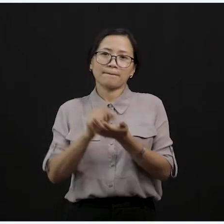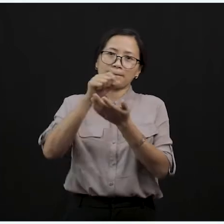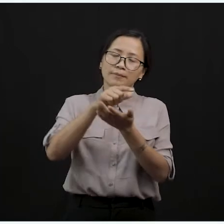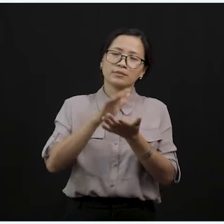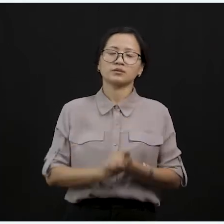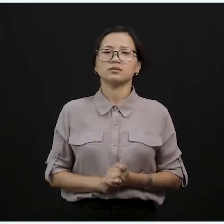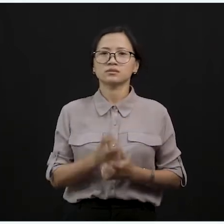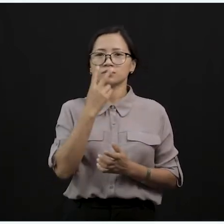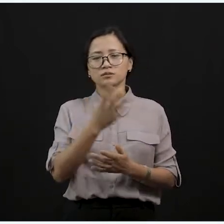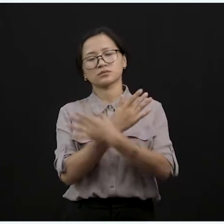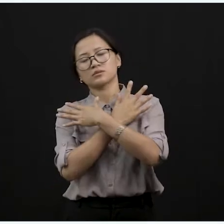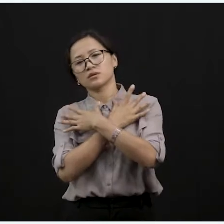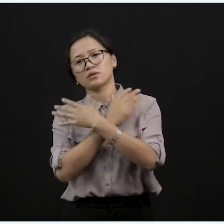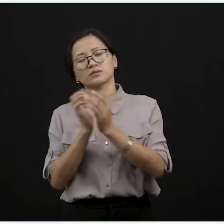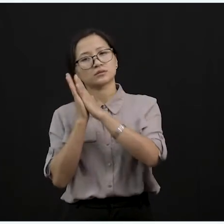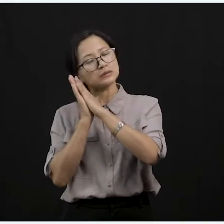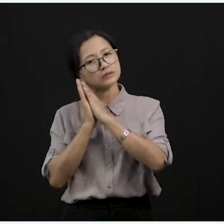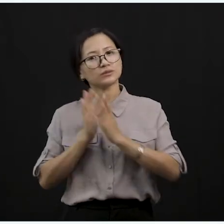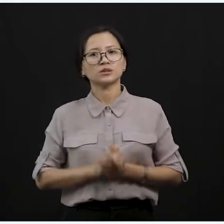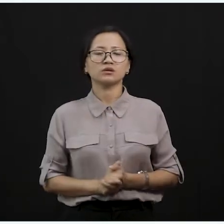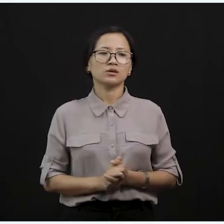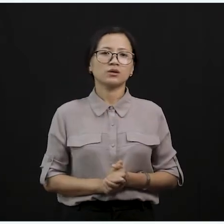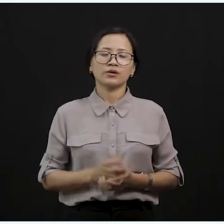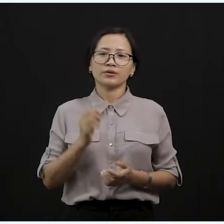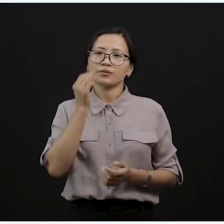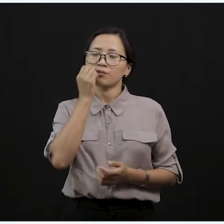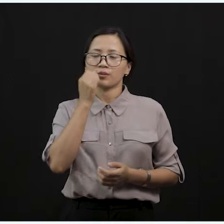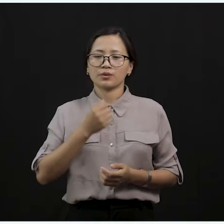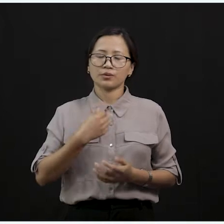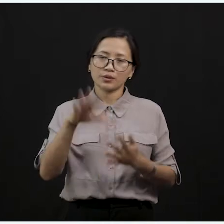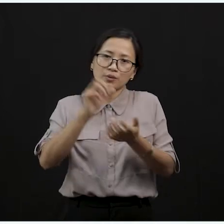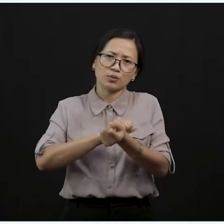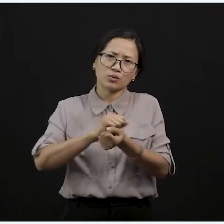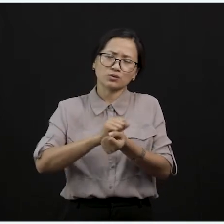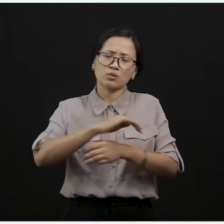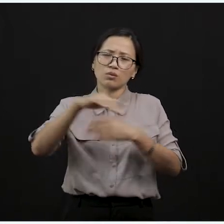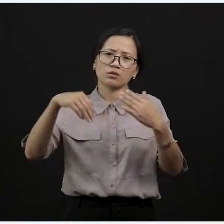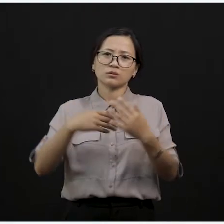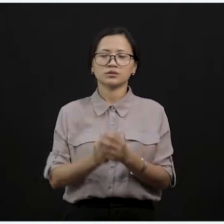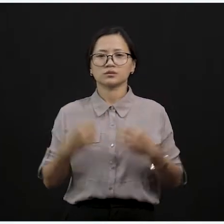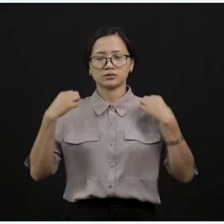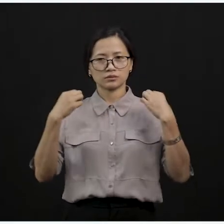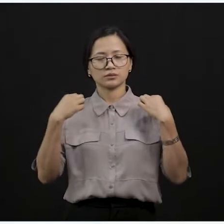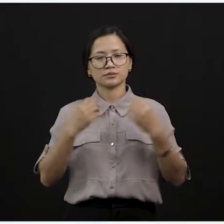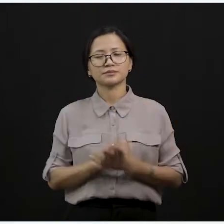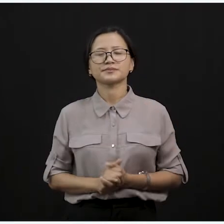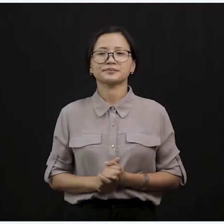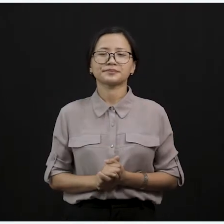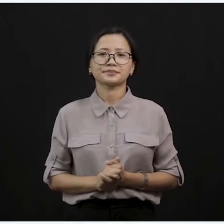Right? And Vetso here, he has washed all his clothes. Okay. Now,